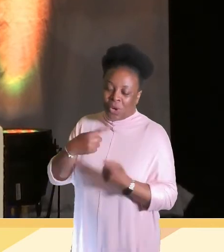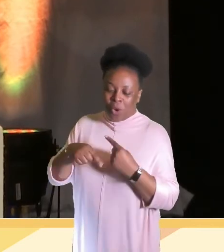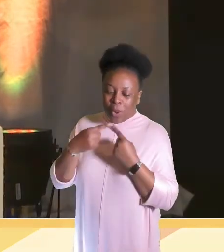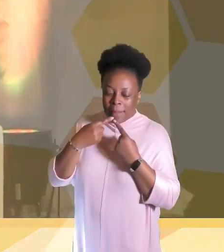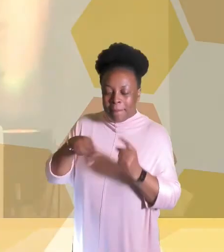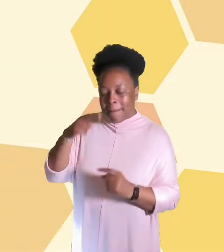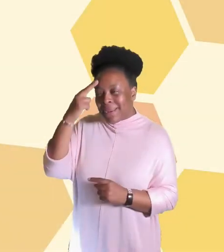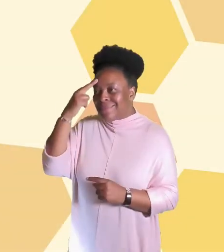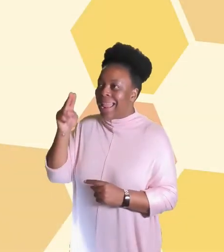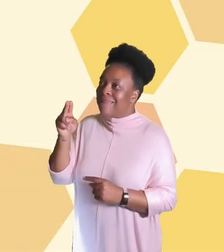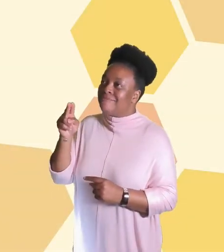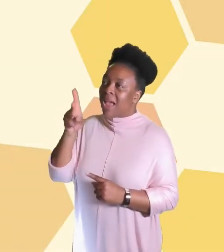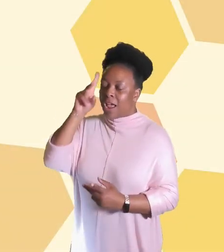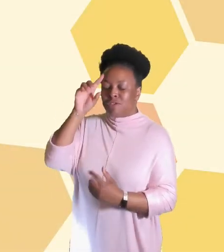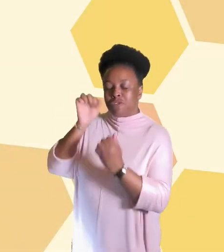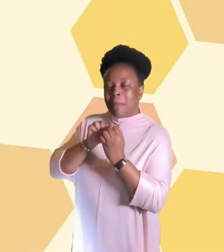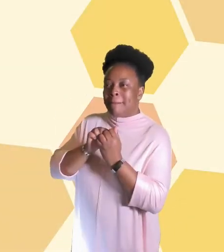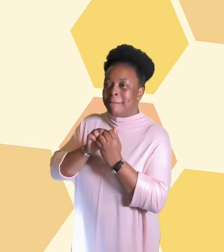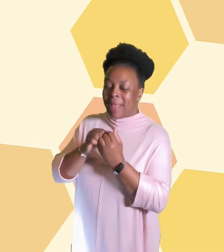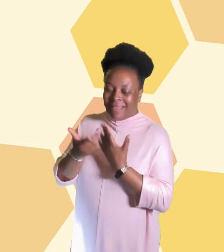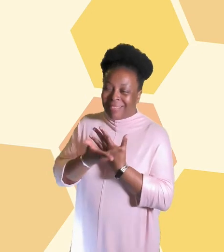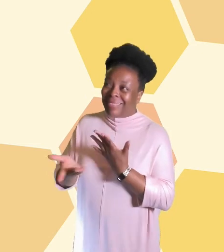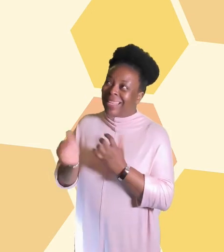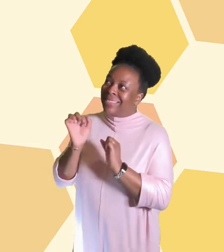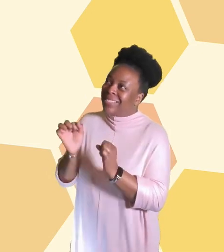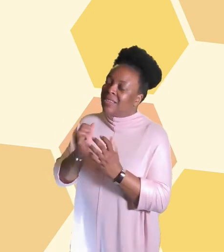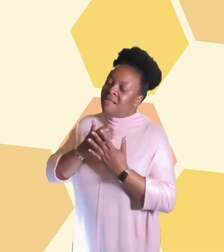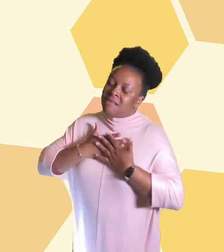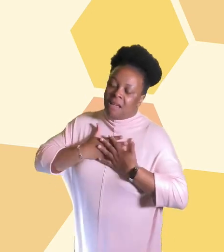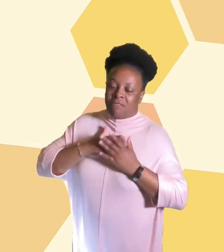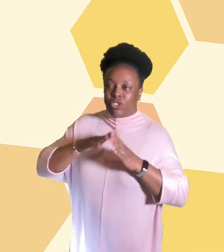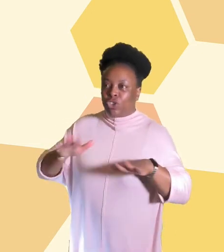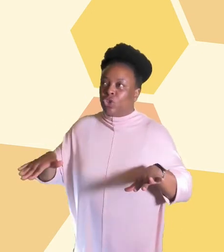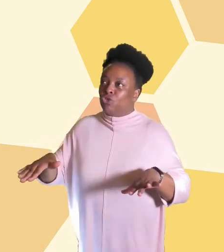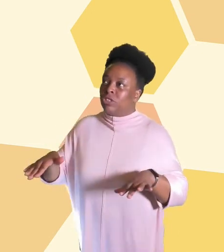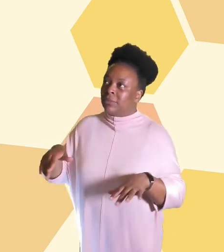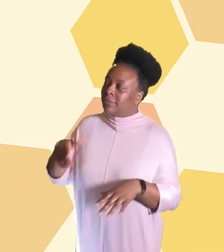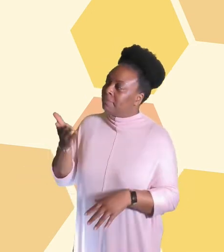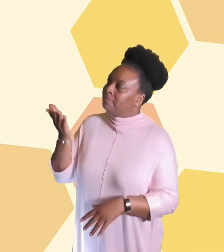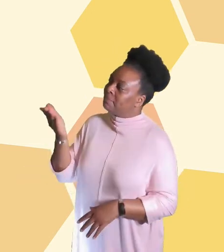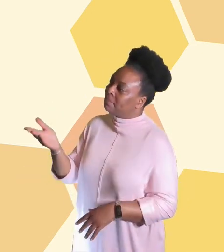and remember these your loved children.